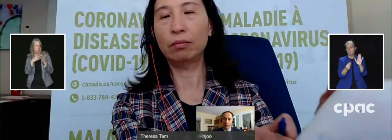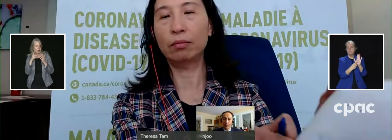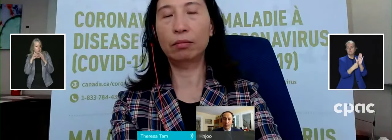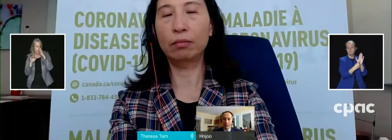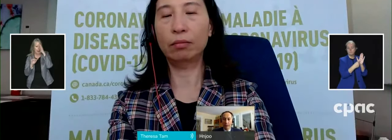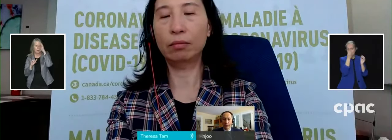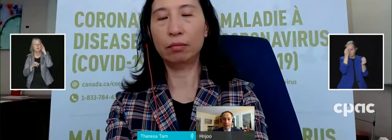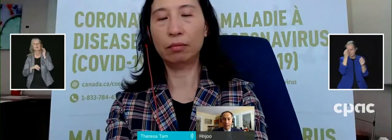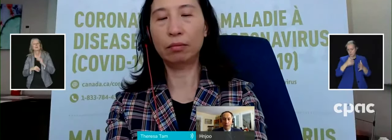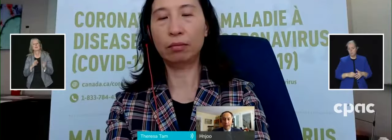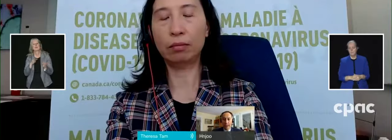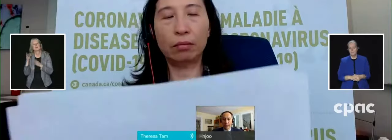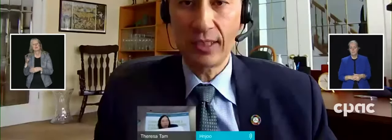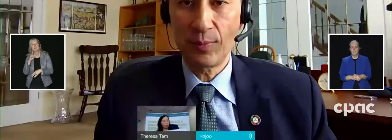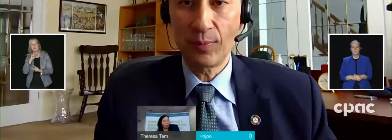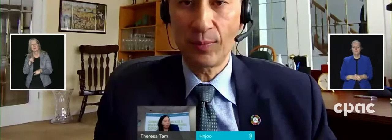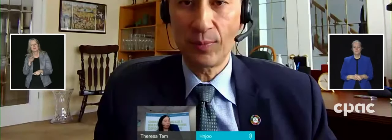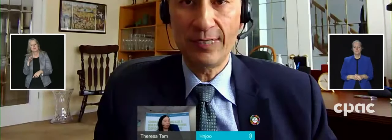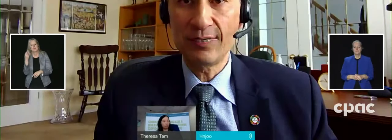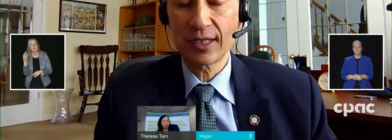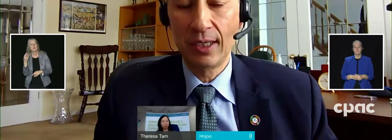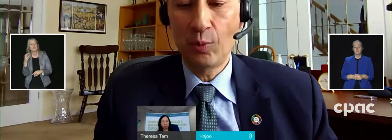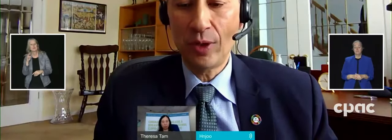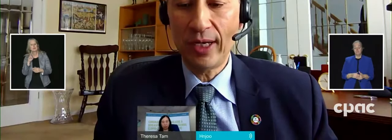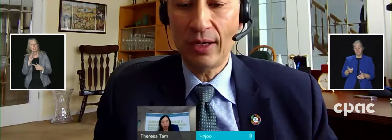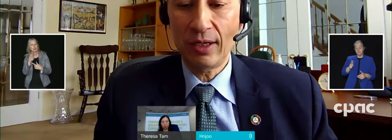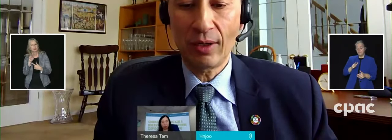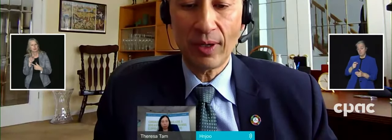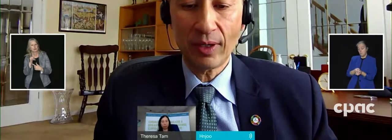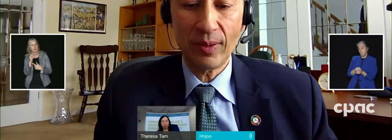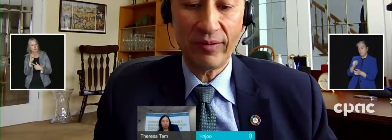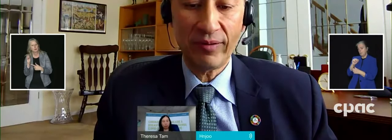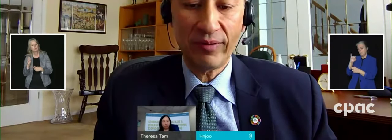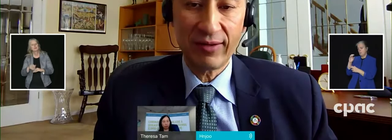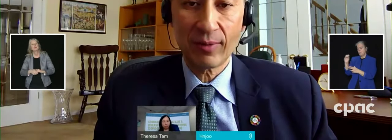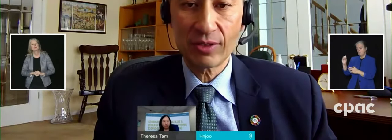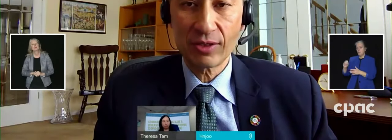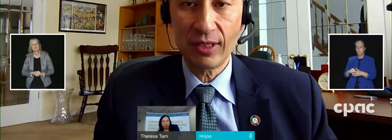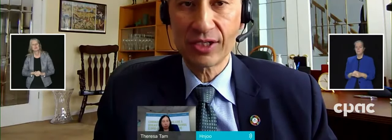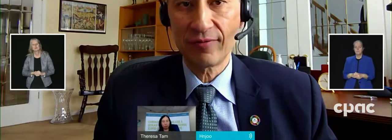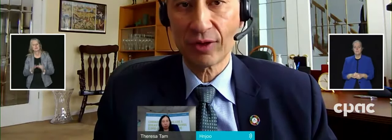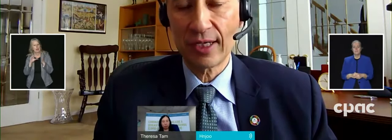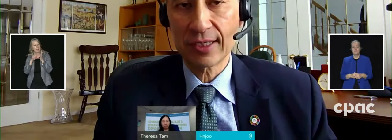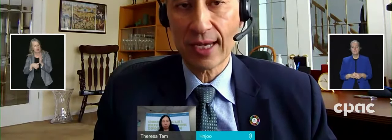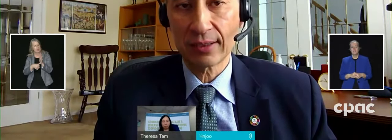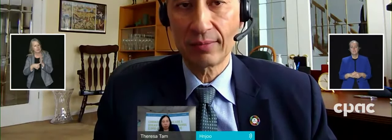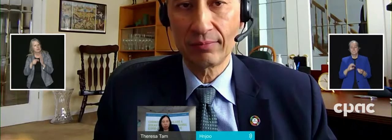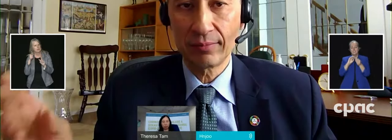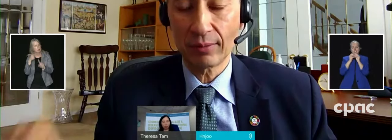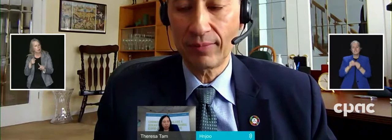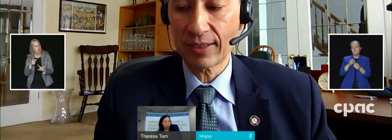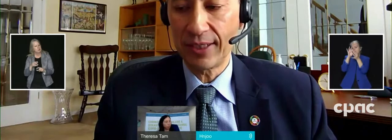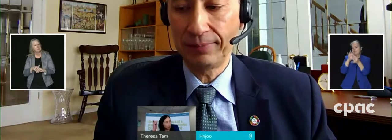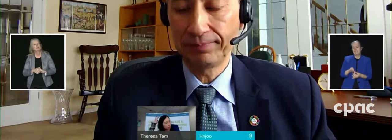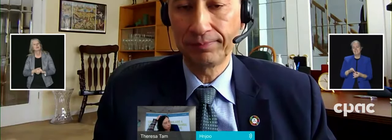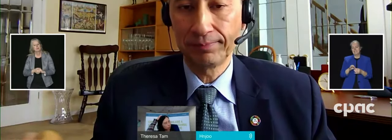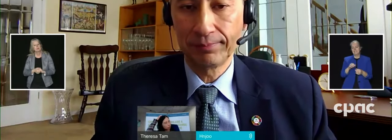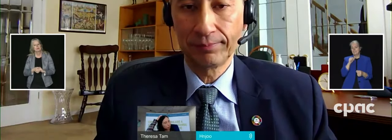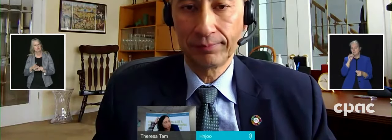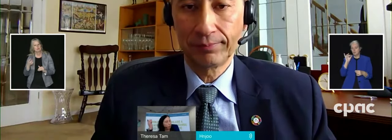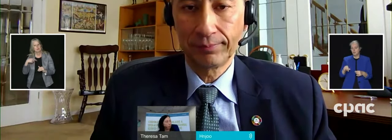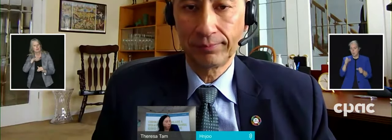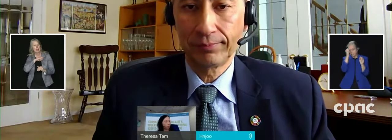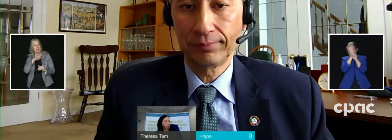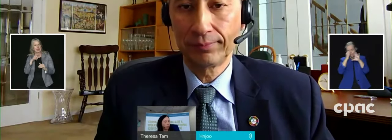Sûrement, on peut souligner le point, c'est pour illustrer le point, il n'y a pas comme à fixer vraiment sur les chiffres exacts. Donc, merci.